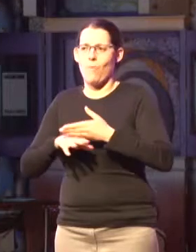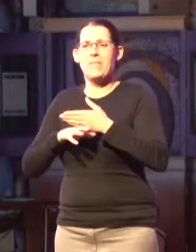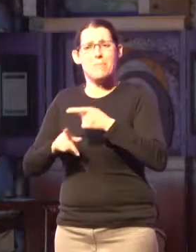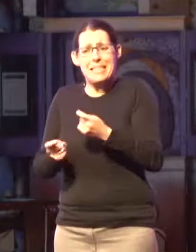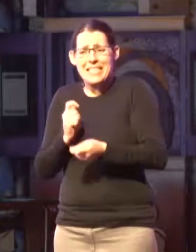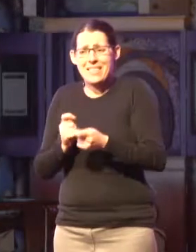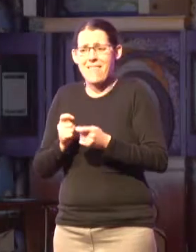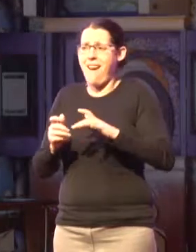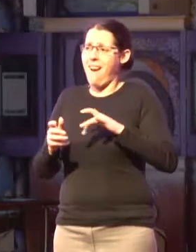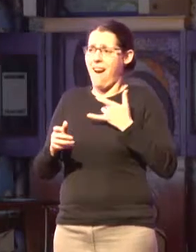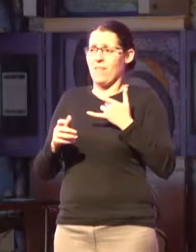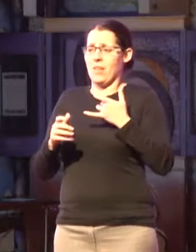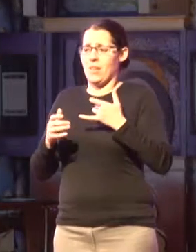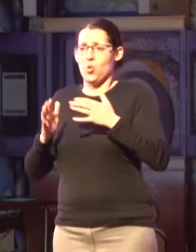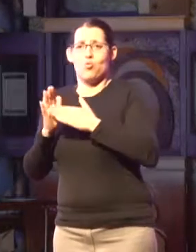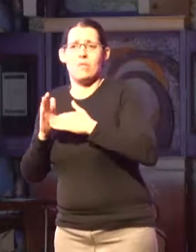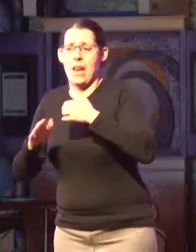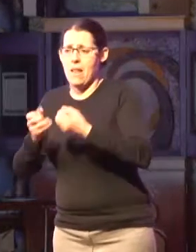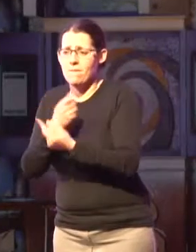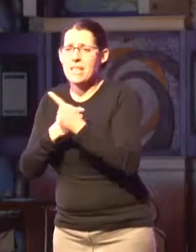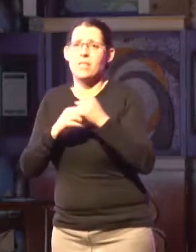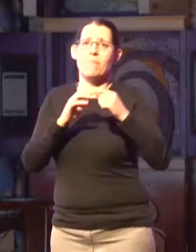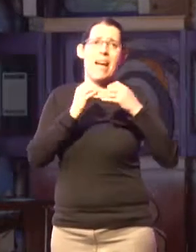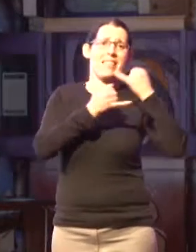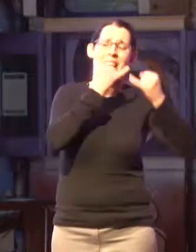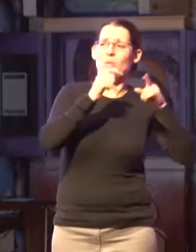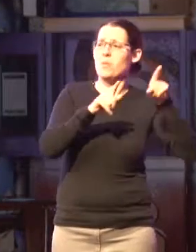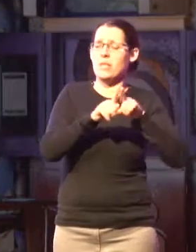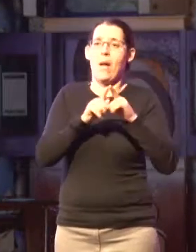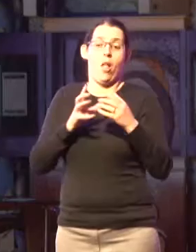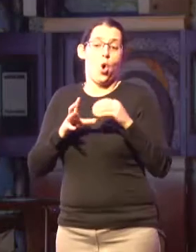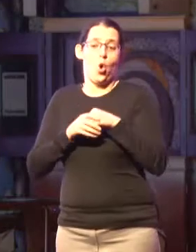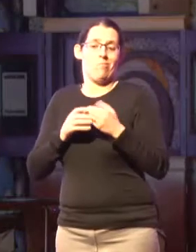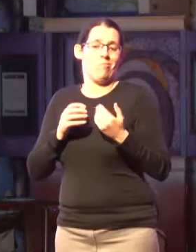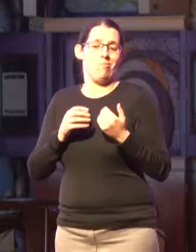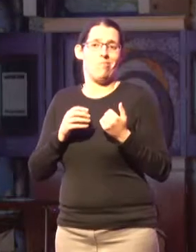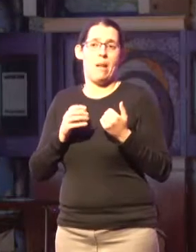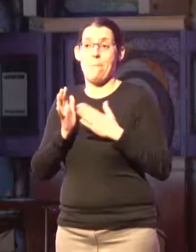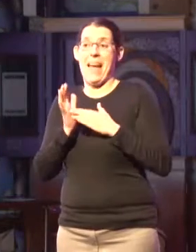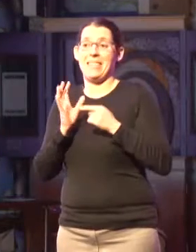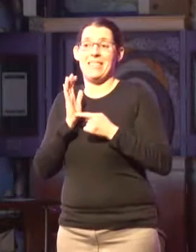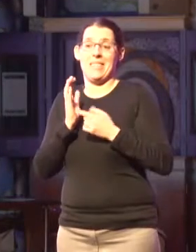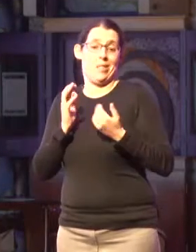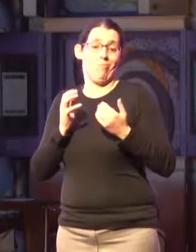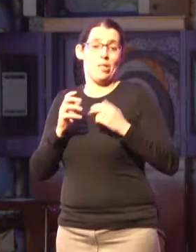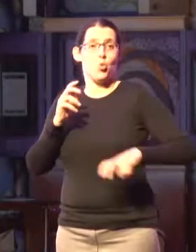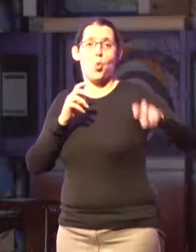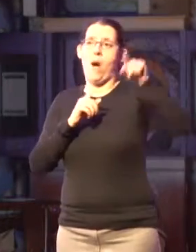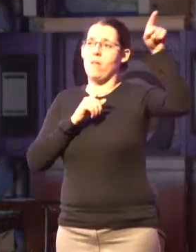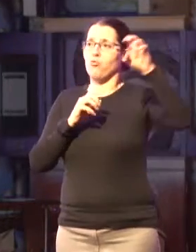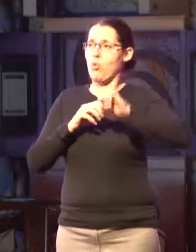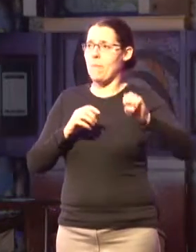events, including during Matt's recent tour of Europe. Let's hear it from Matt McKeag and Loup Trop.